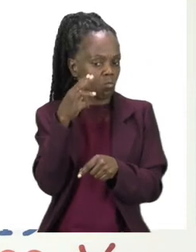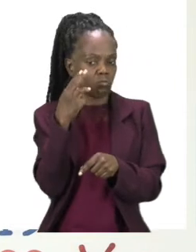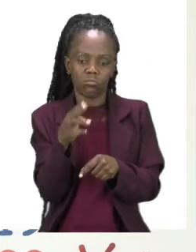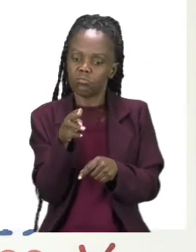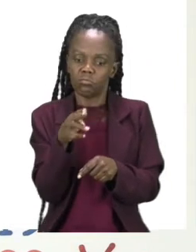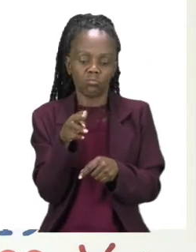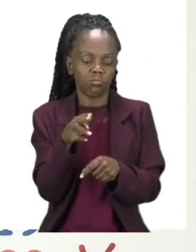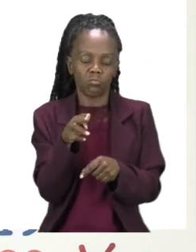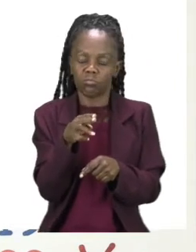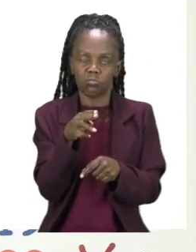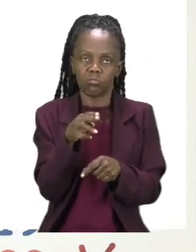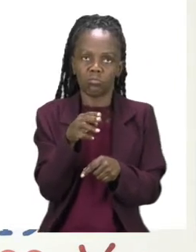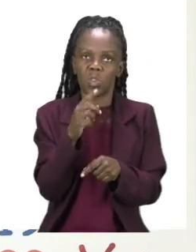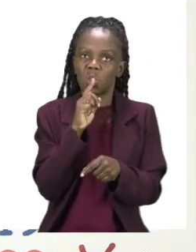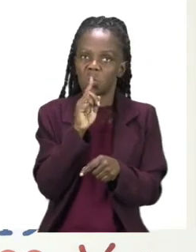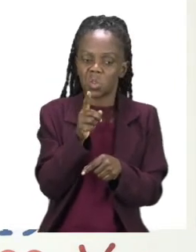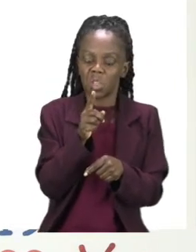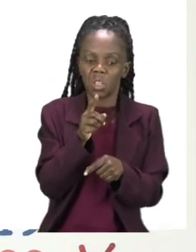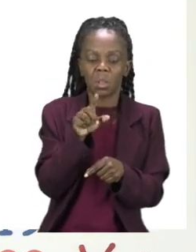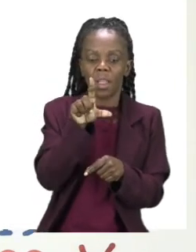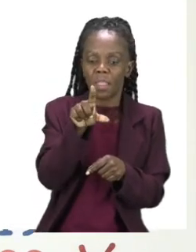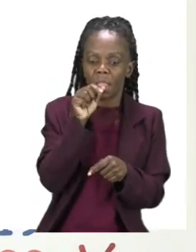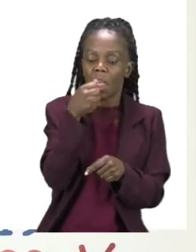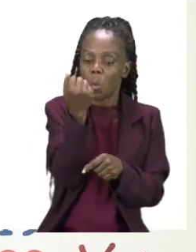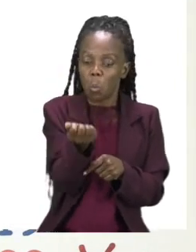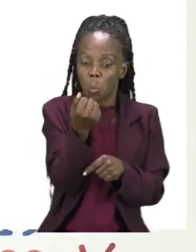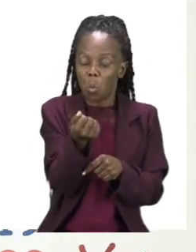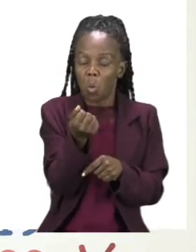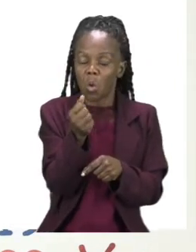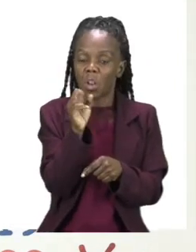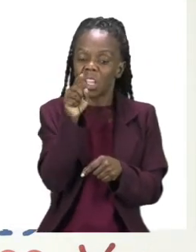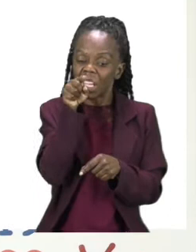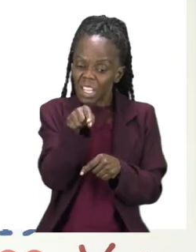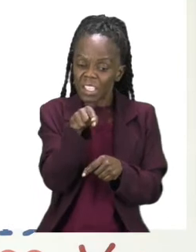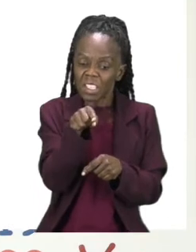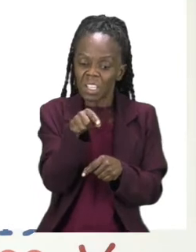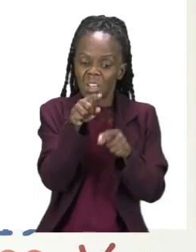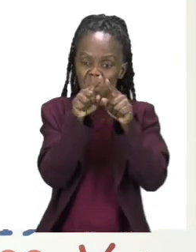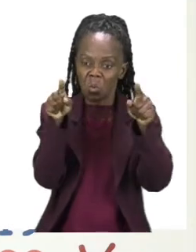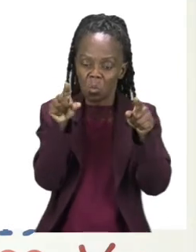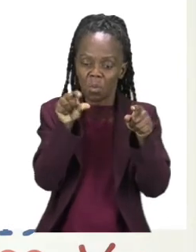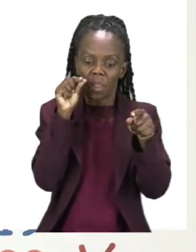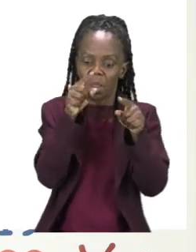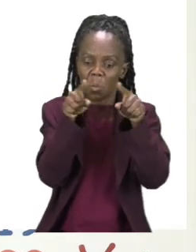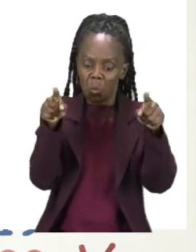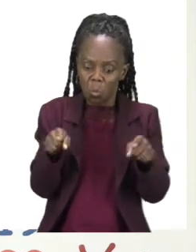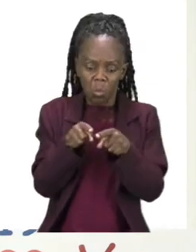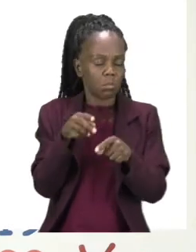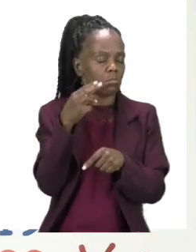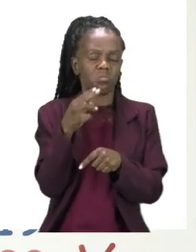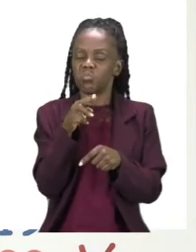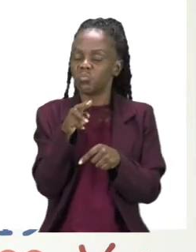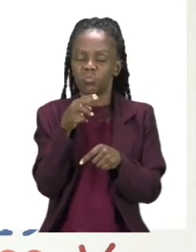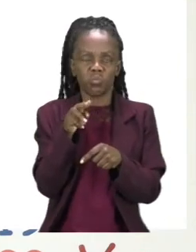say the ball is it, the box, because I don't know what